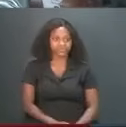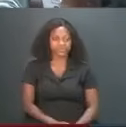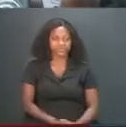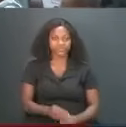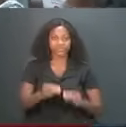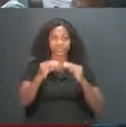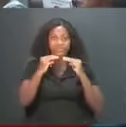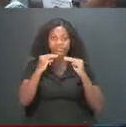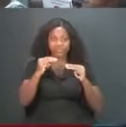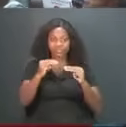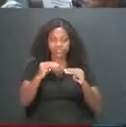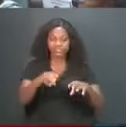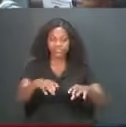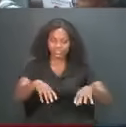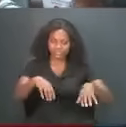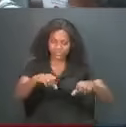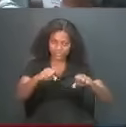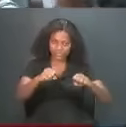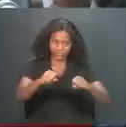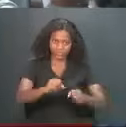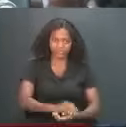is accordingly adopted.